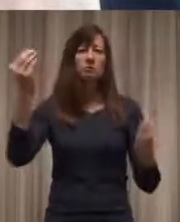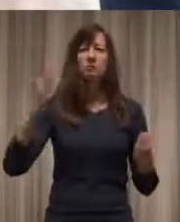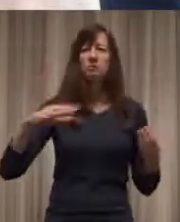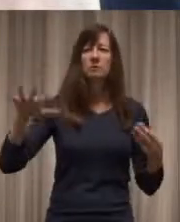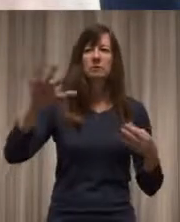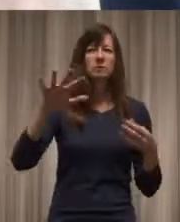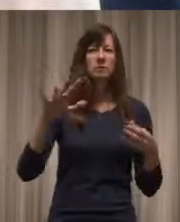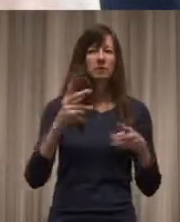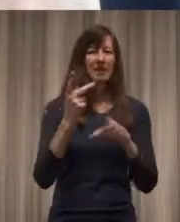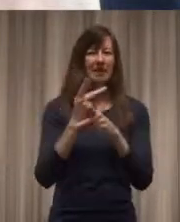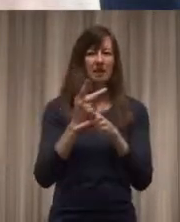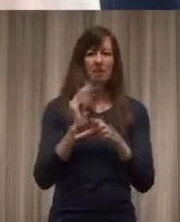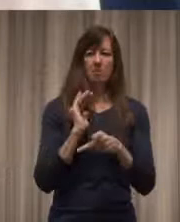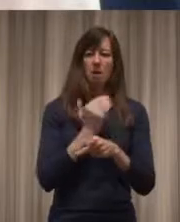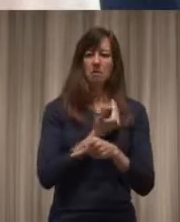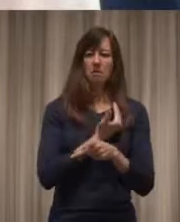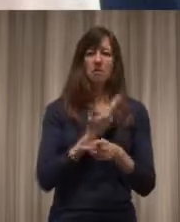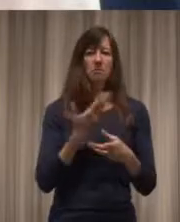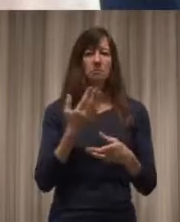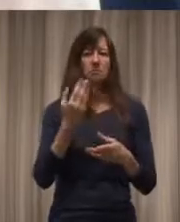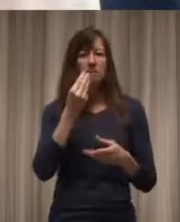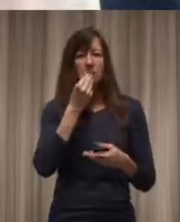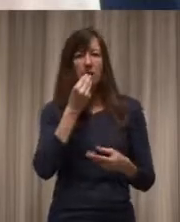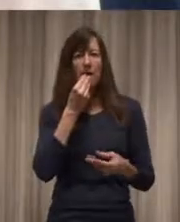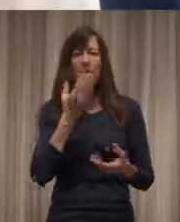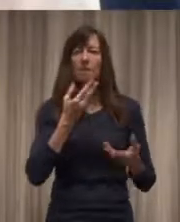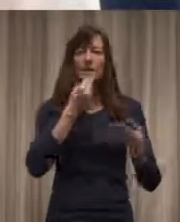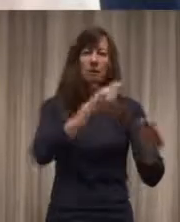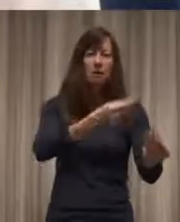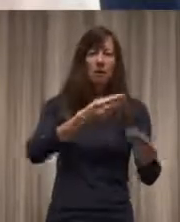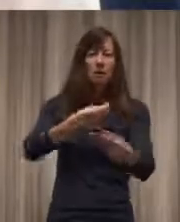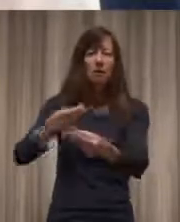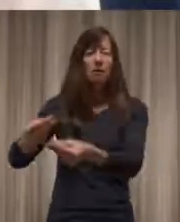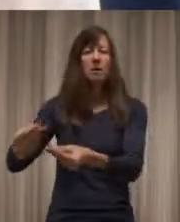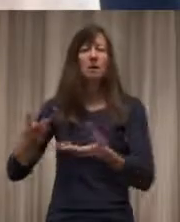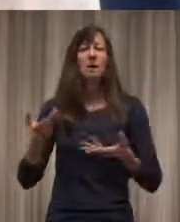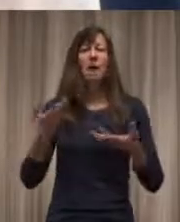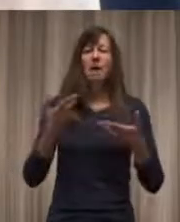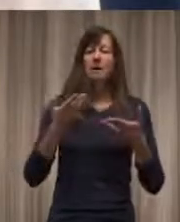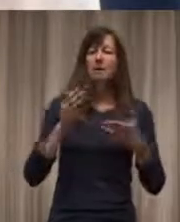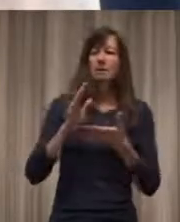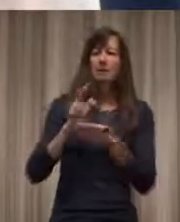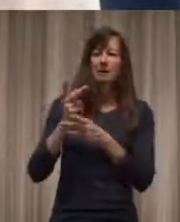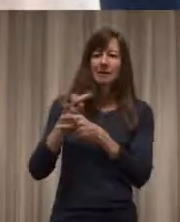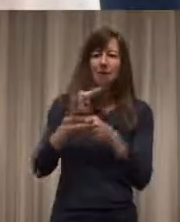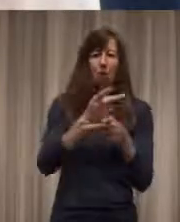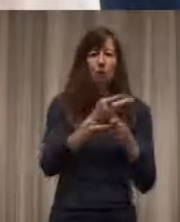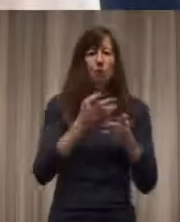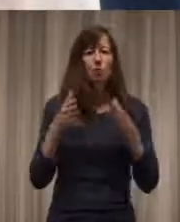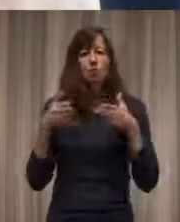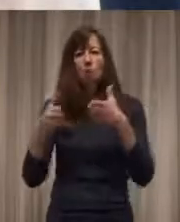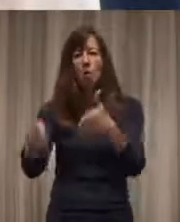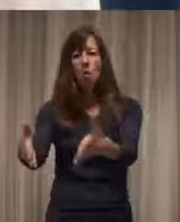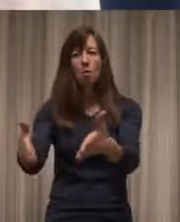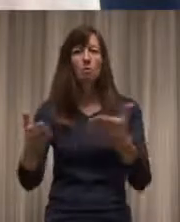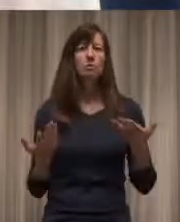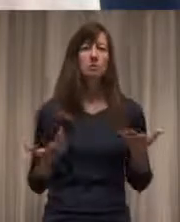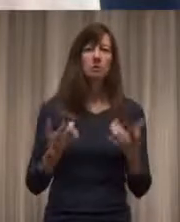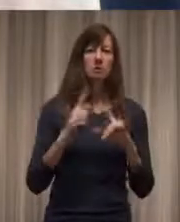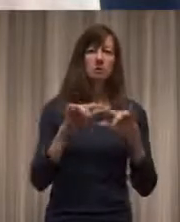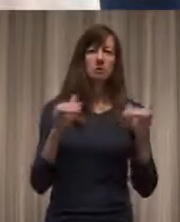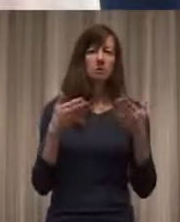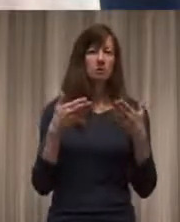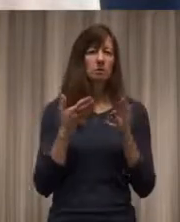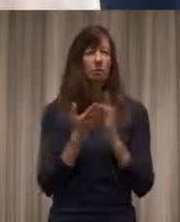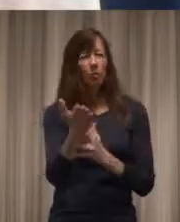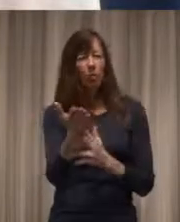fed, to keep our roads operating, to keep all the things happening that we need to take care of each other through this time. And of